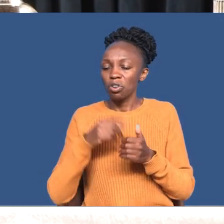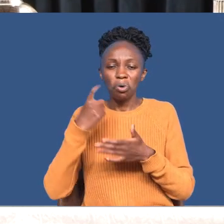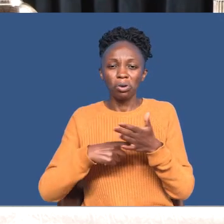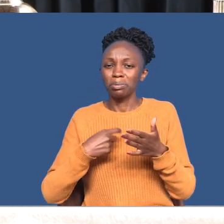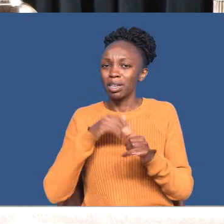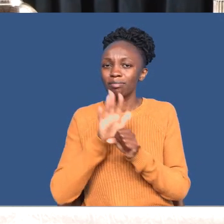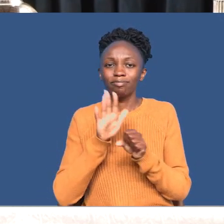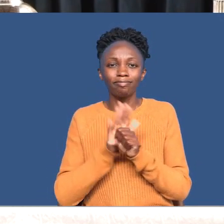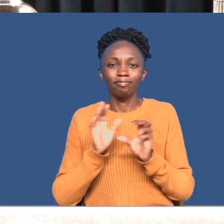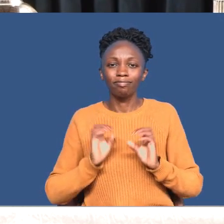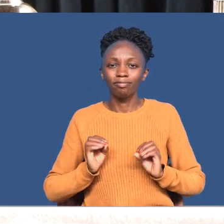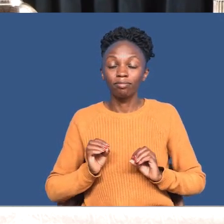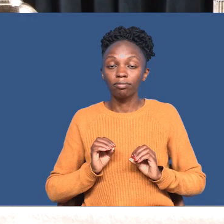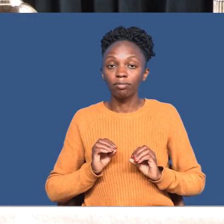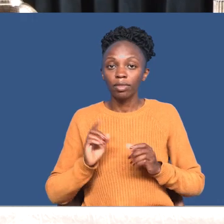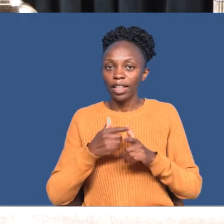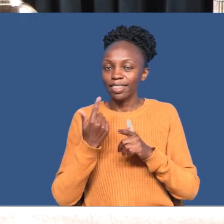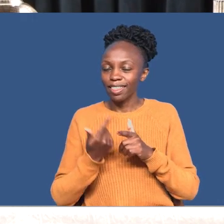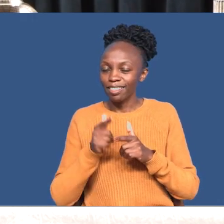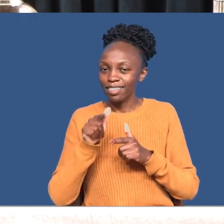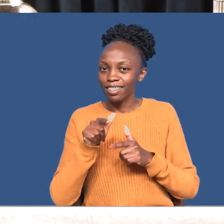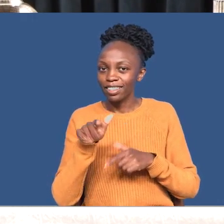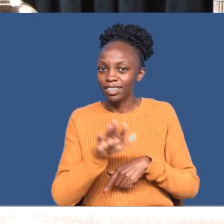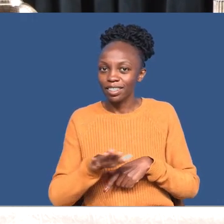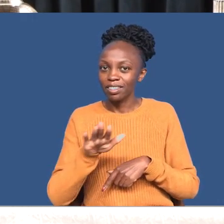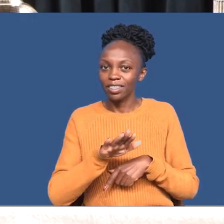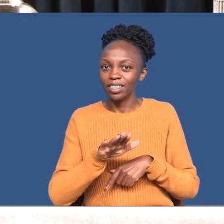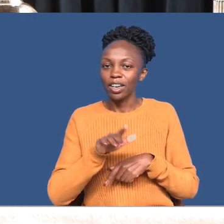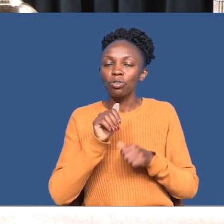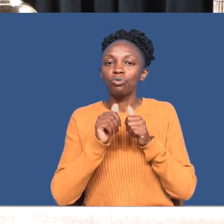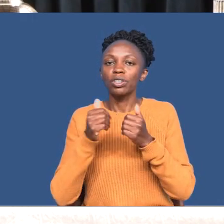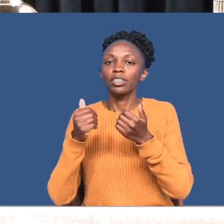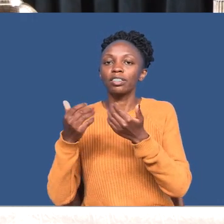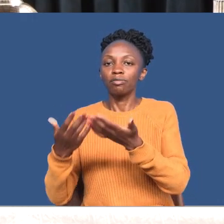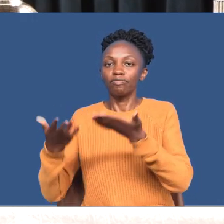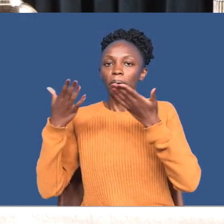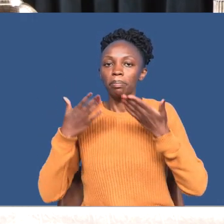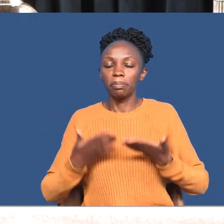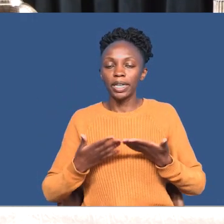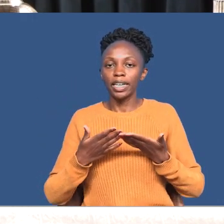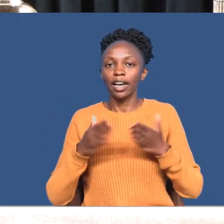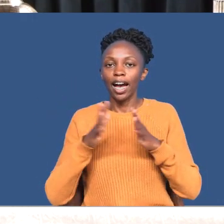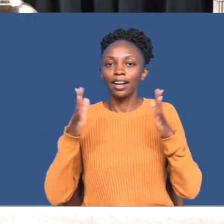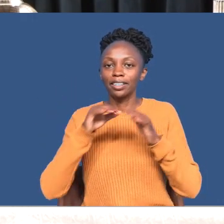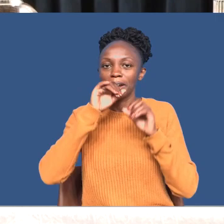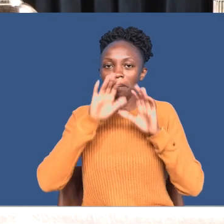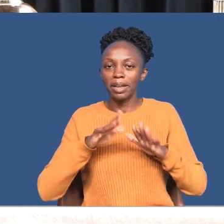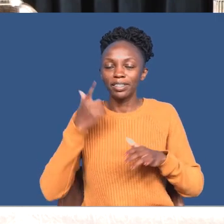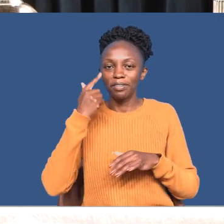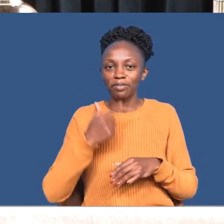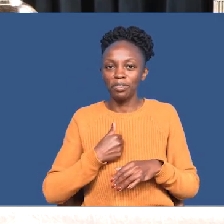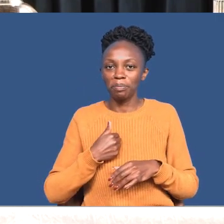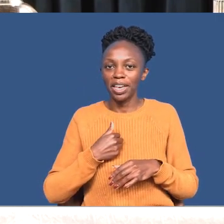much. It turns around to be the greatest blessing of my life. And I want to